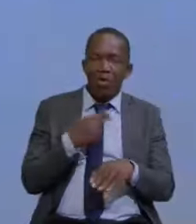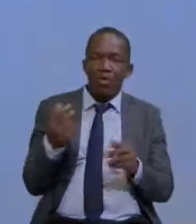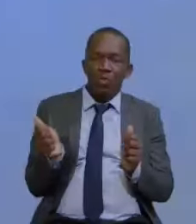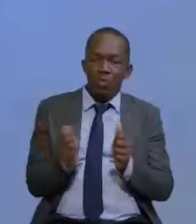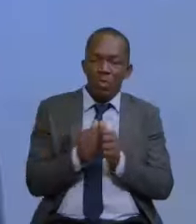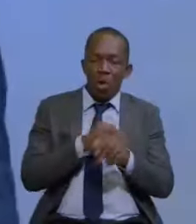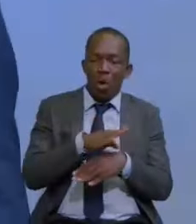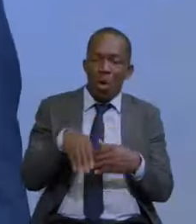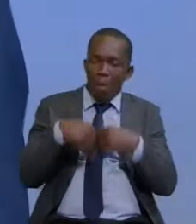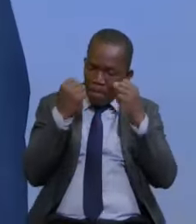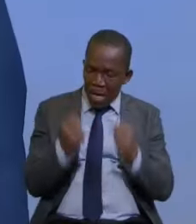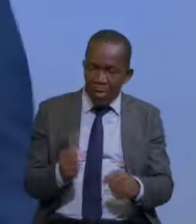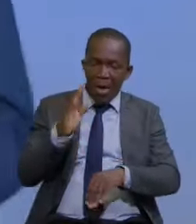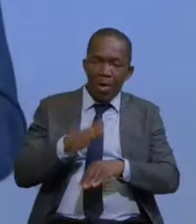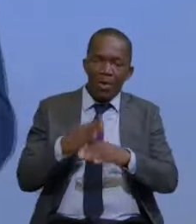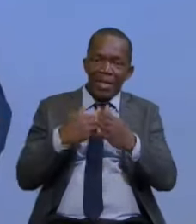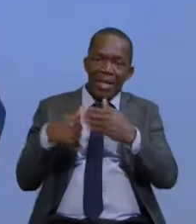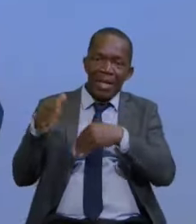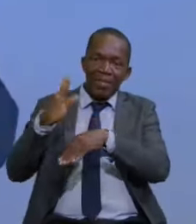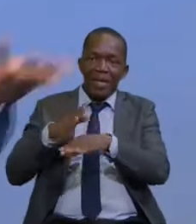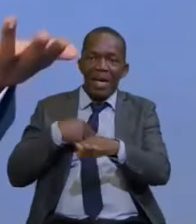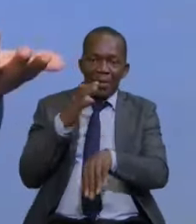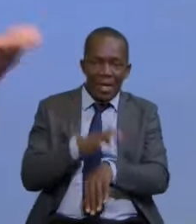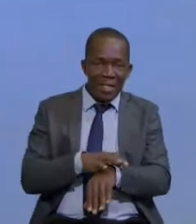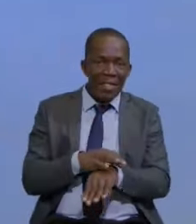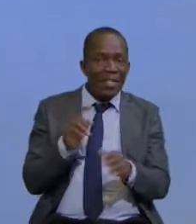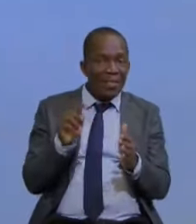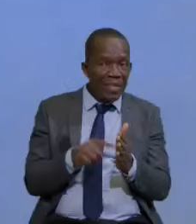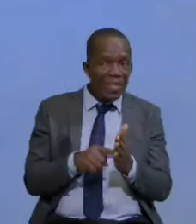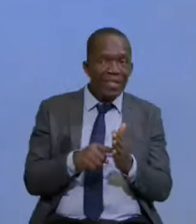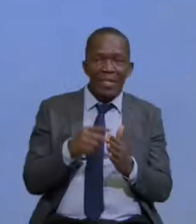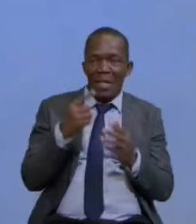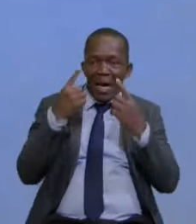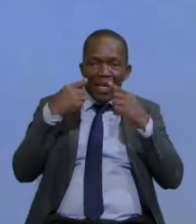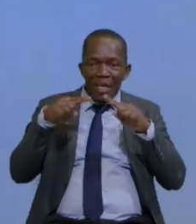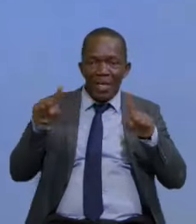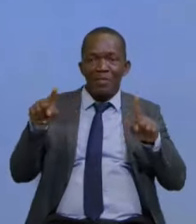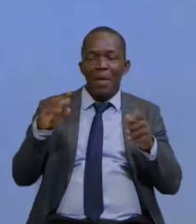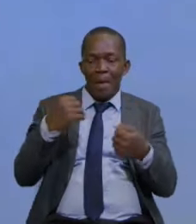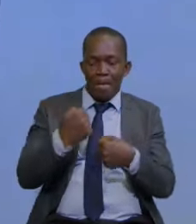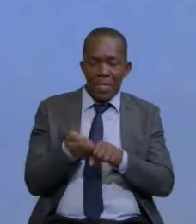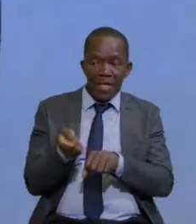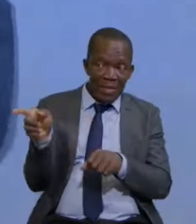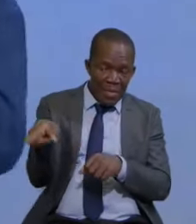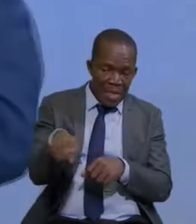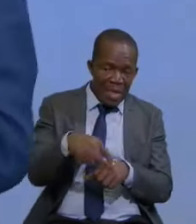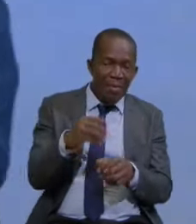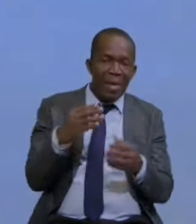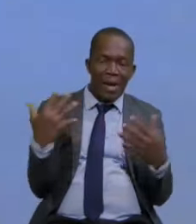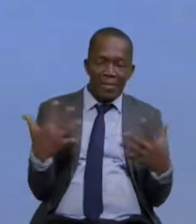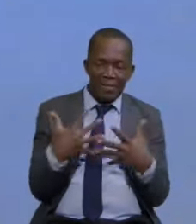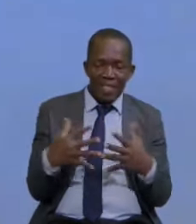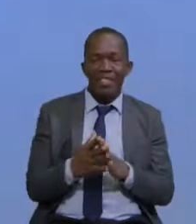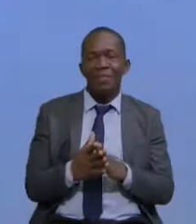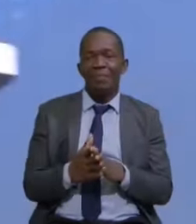makes them afraid. Their analysis makes them afraid. What they talk about makes them afraid.